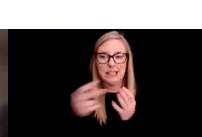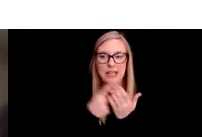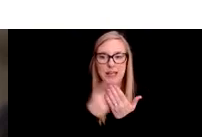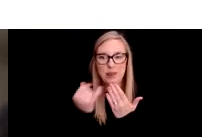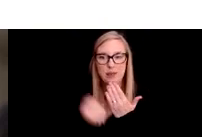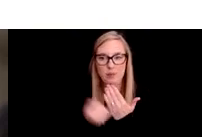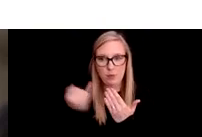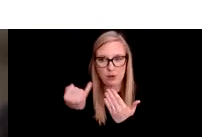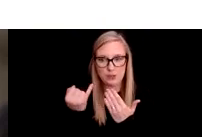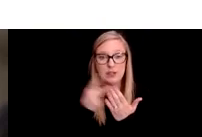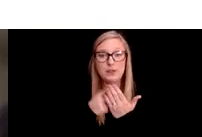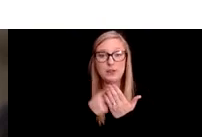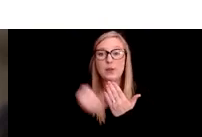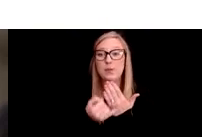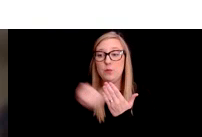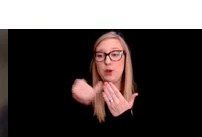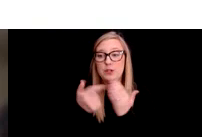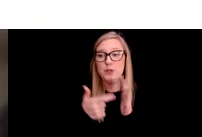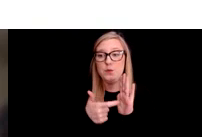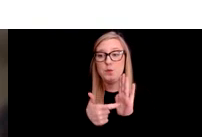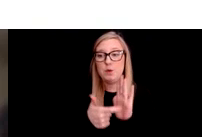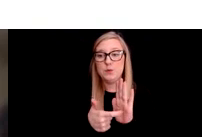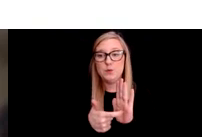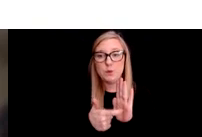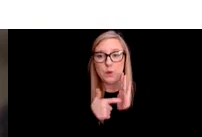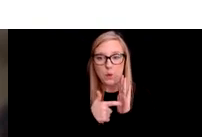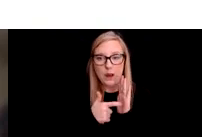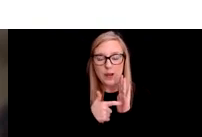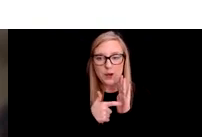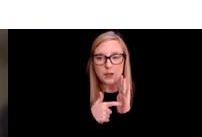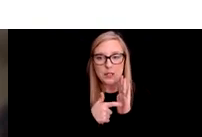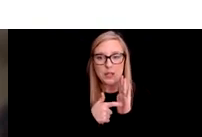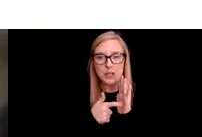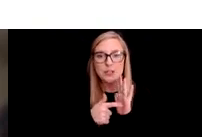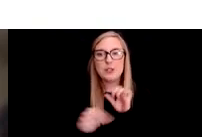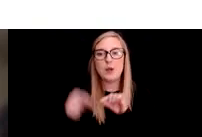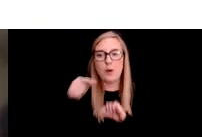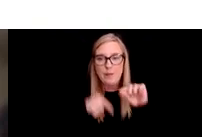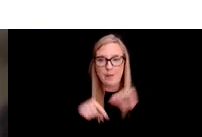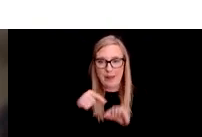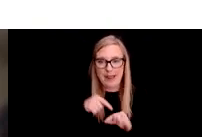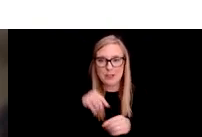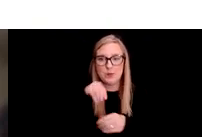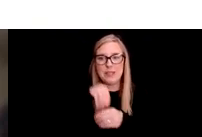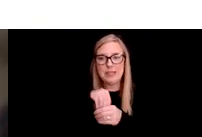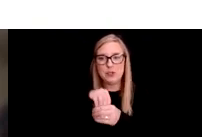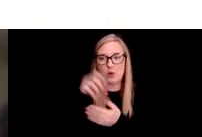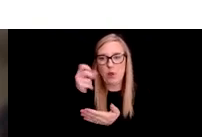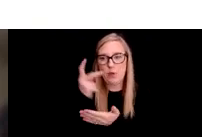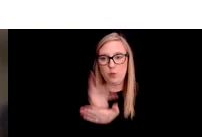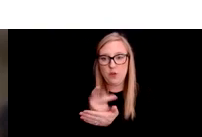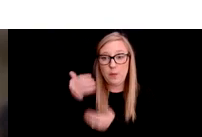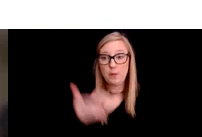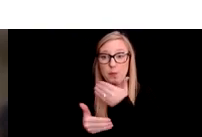The project was required to cycle back through internal approval processes because we were actually introducing